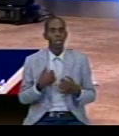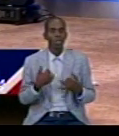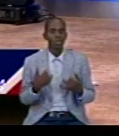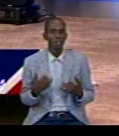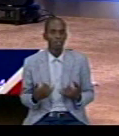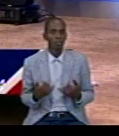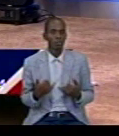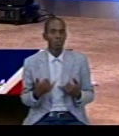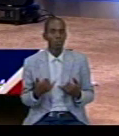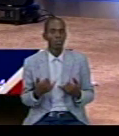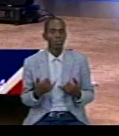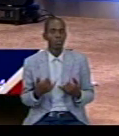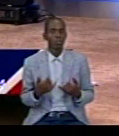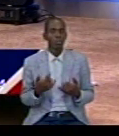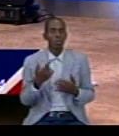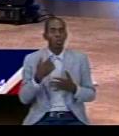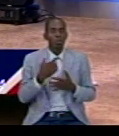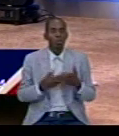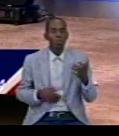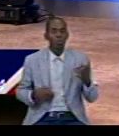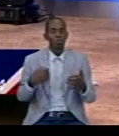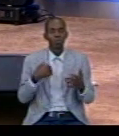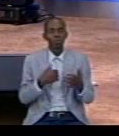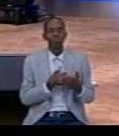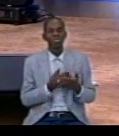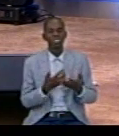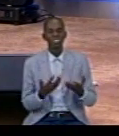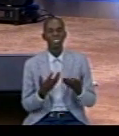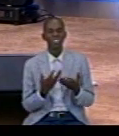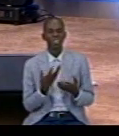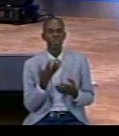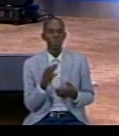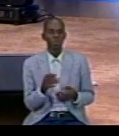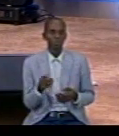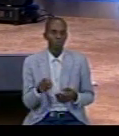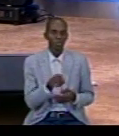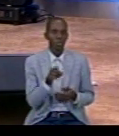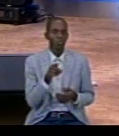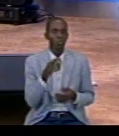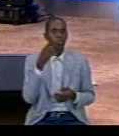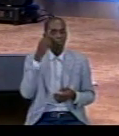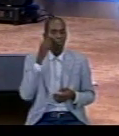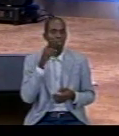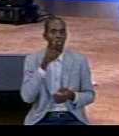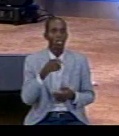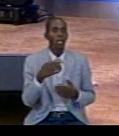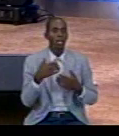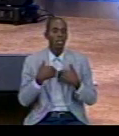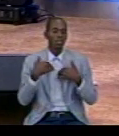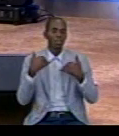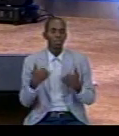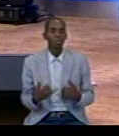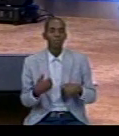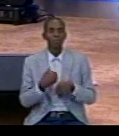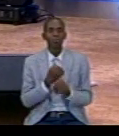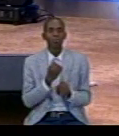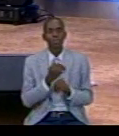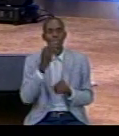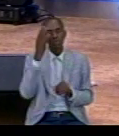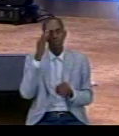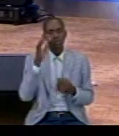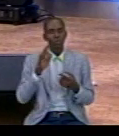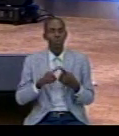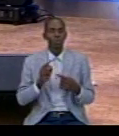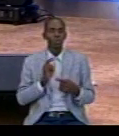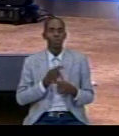now what we desired of thee, and for thou hast now made